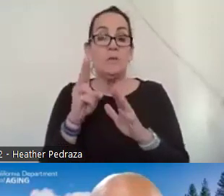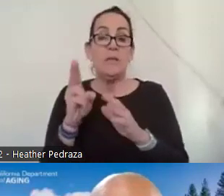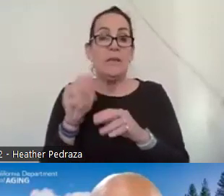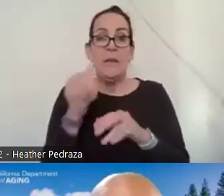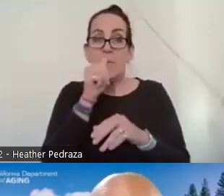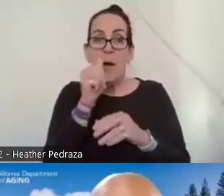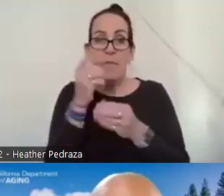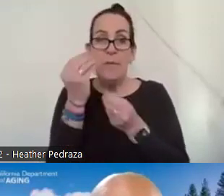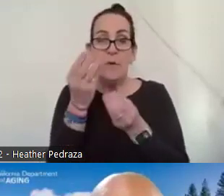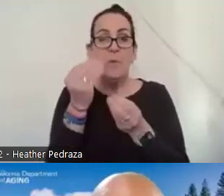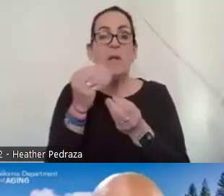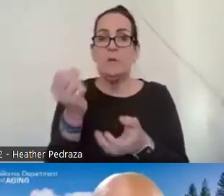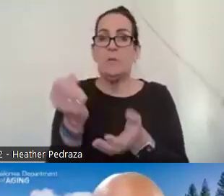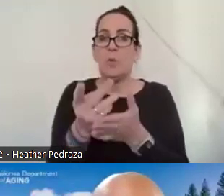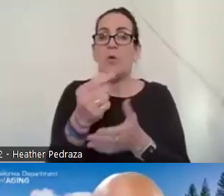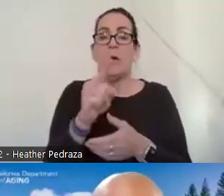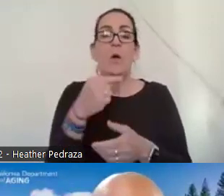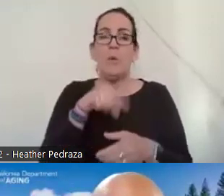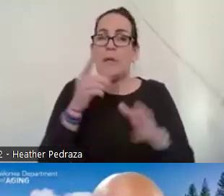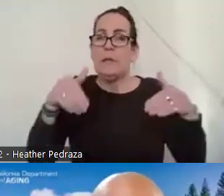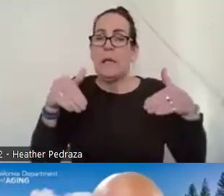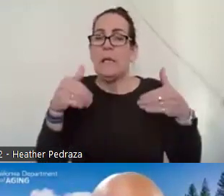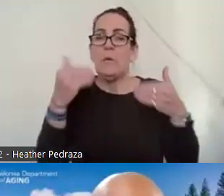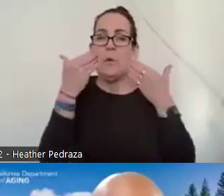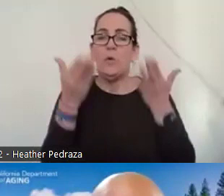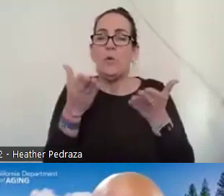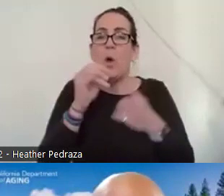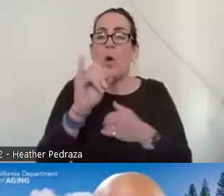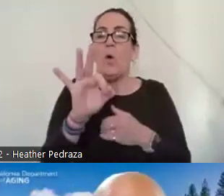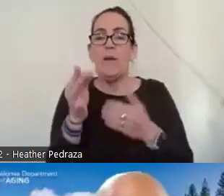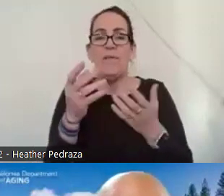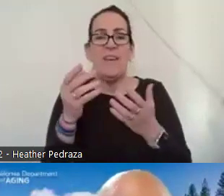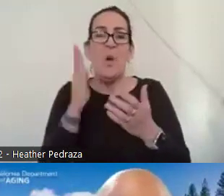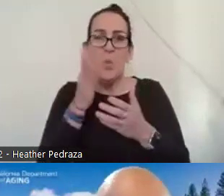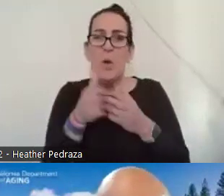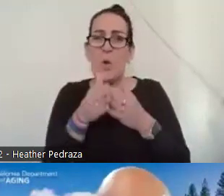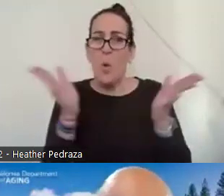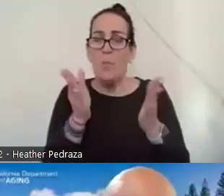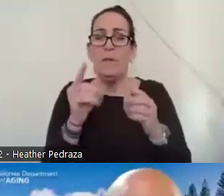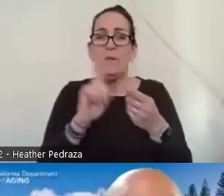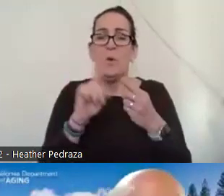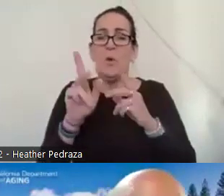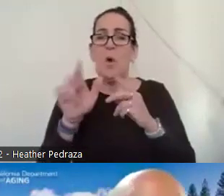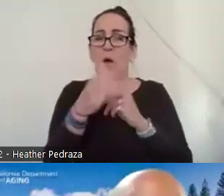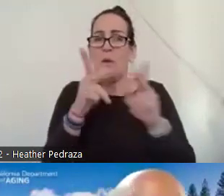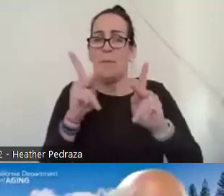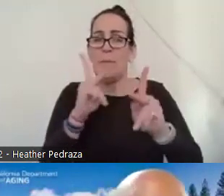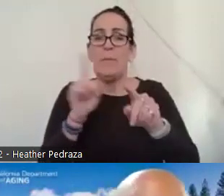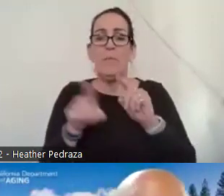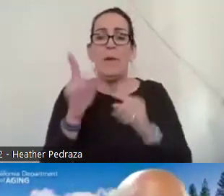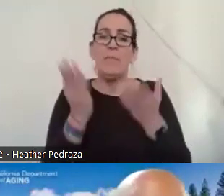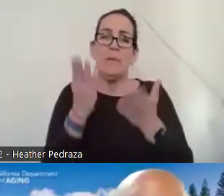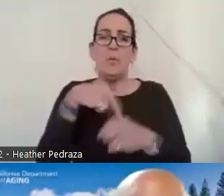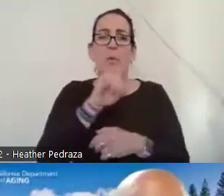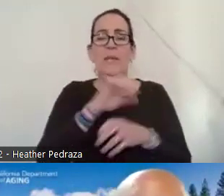determined yet that it will be open, but if there's an interest, we can always figure out if there's a way to have, some sort of engagement